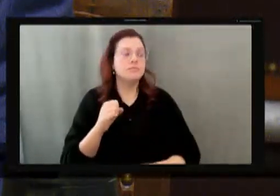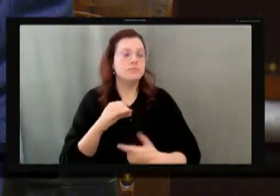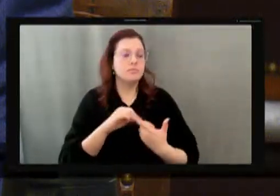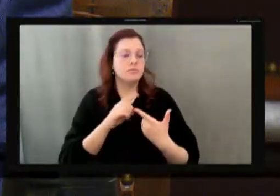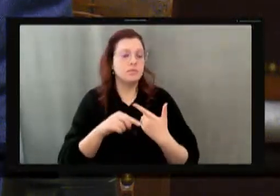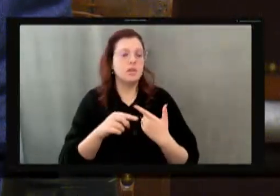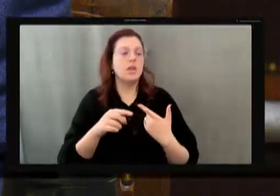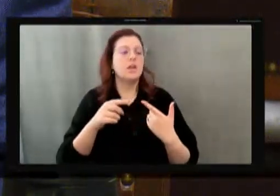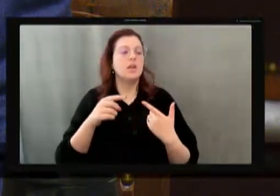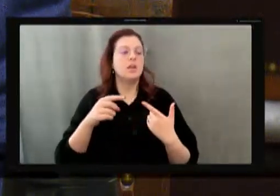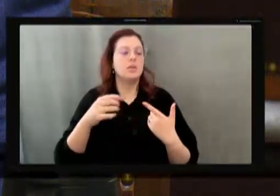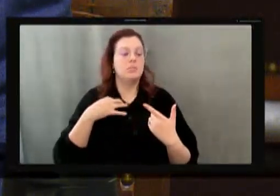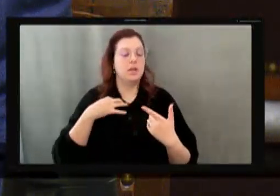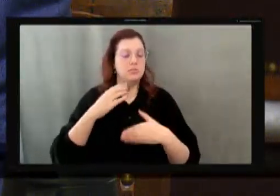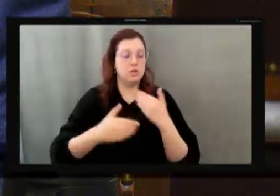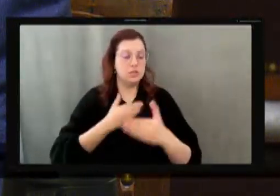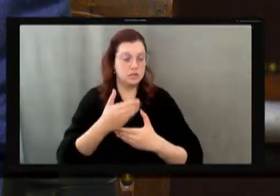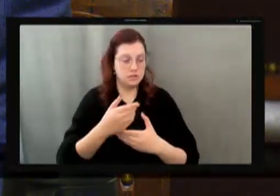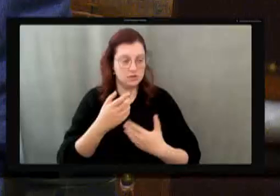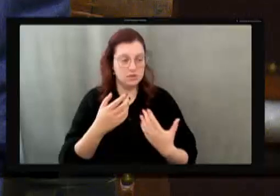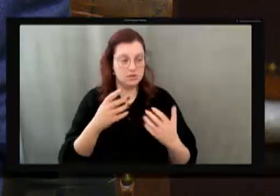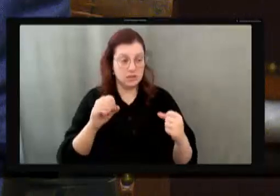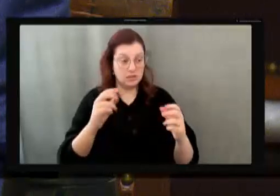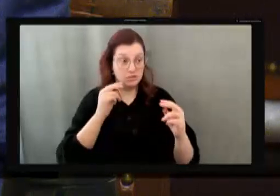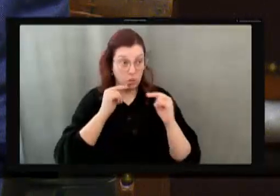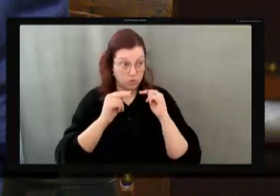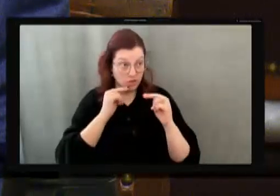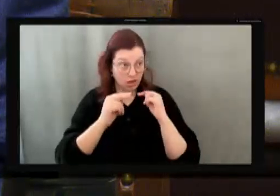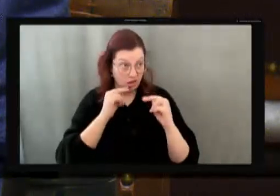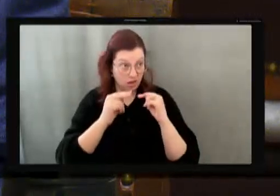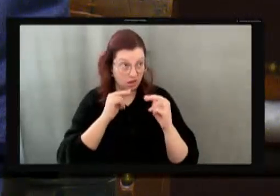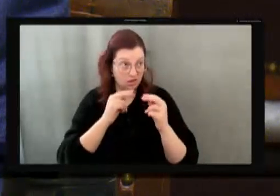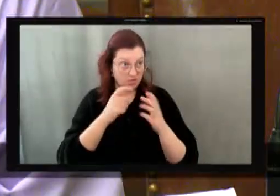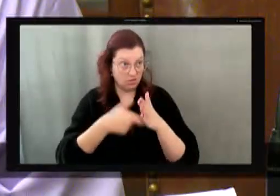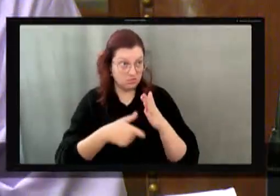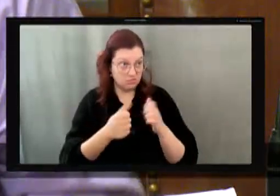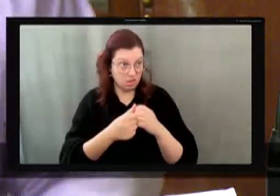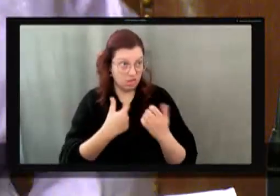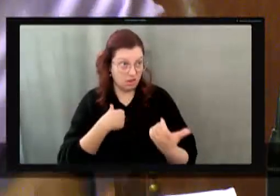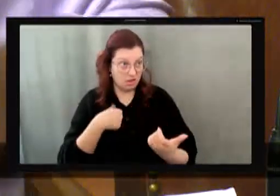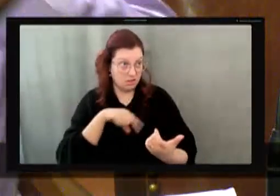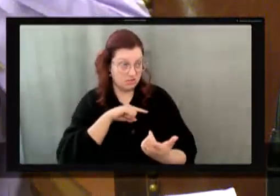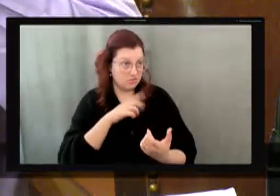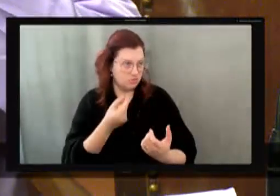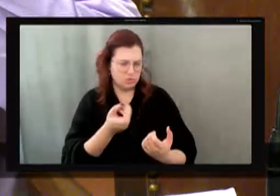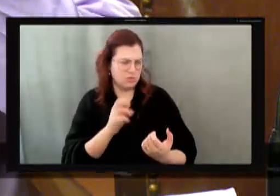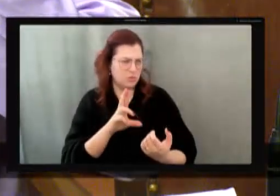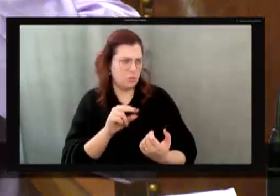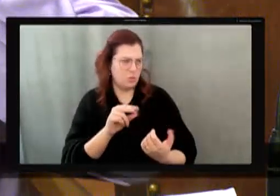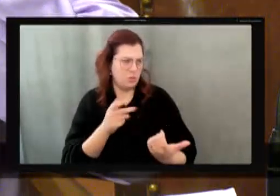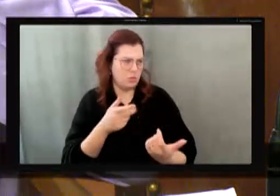process, do they have a chance to negotiate the price with us or no? No.